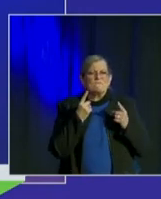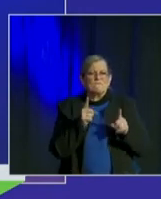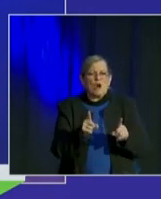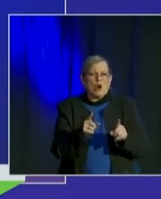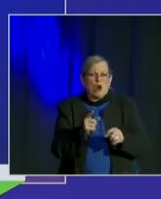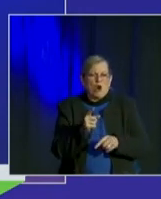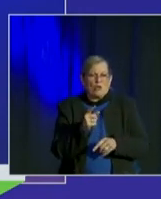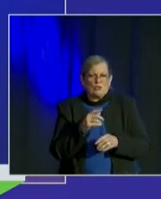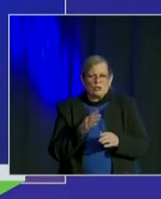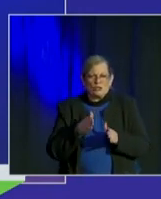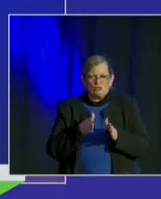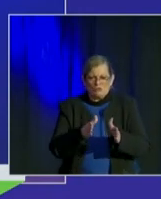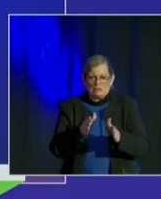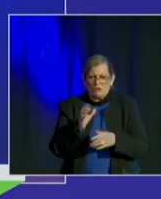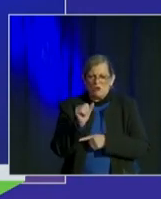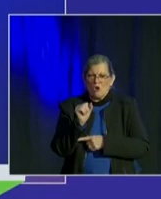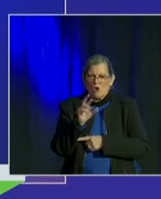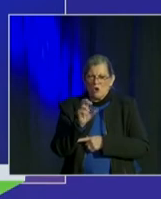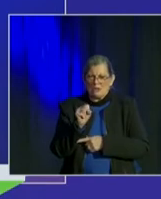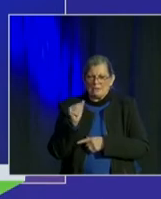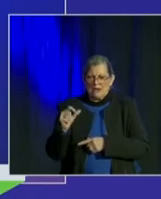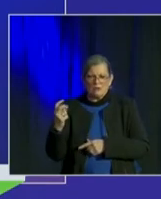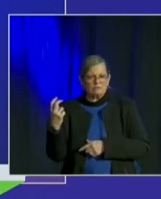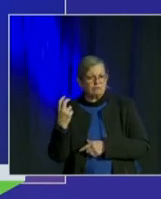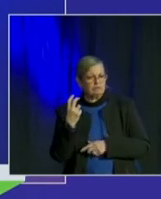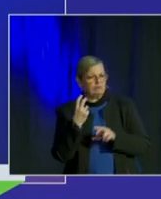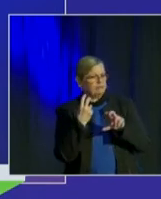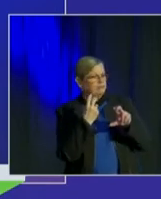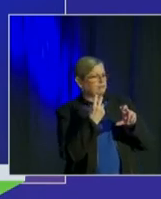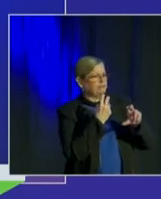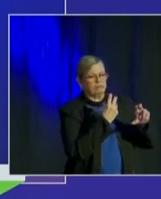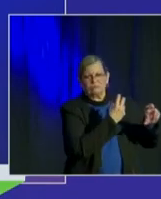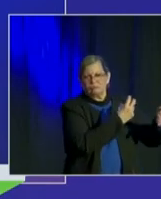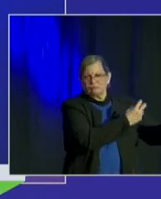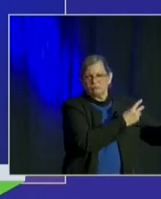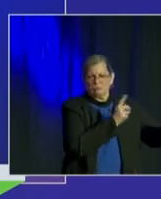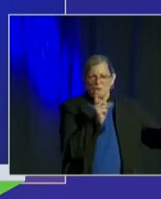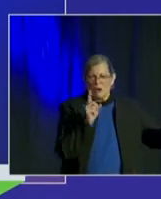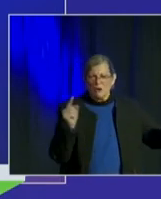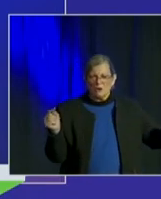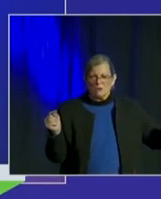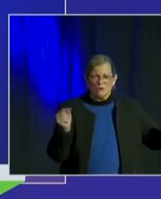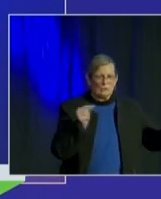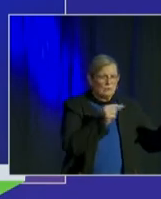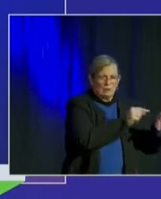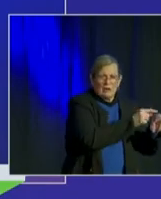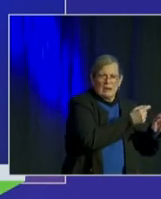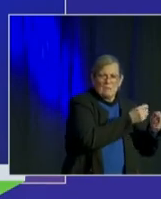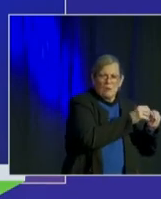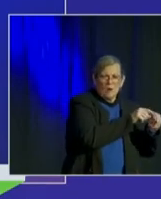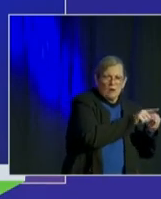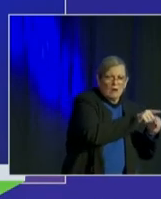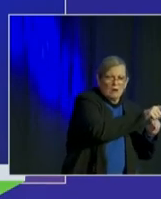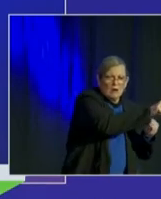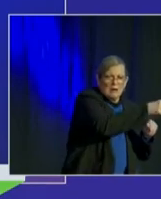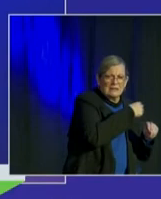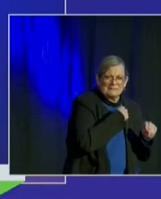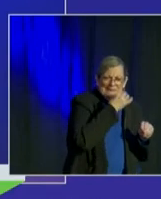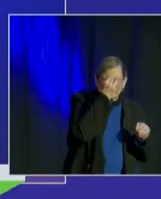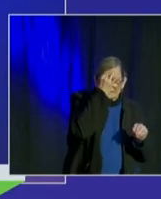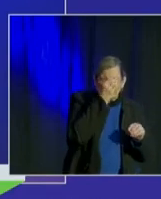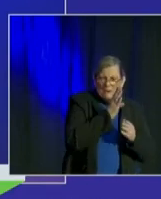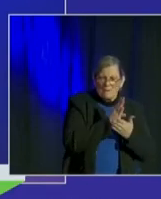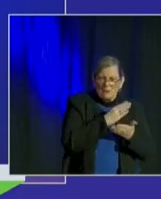Station. But it connects, and we're also budgeting, and we're very bullish about the